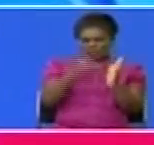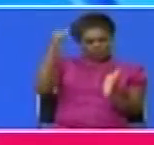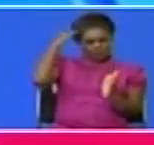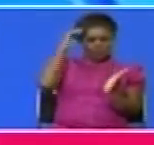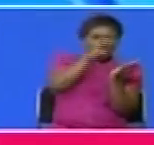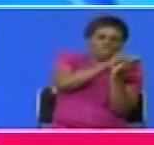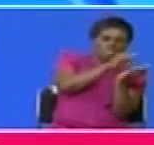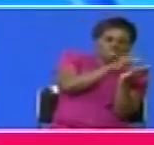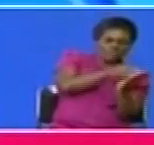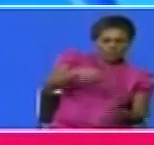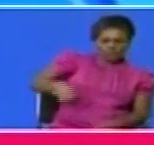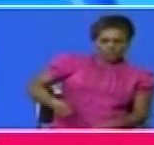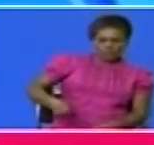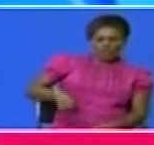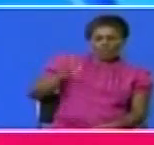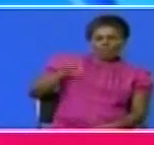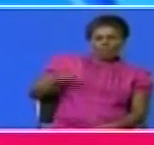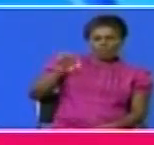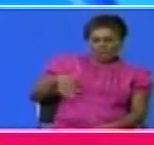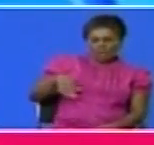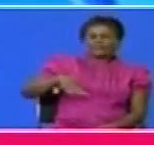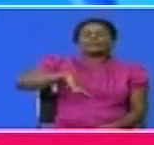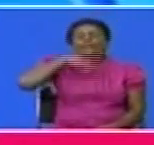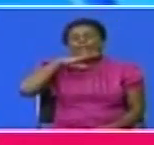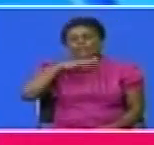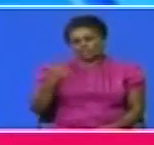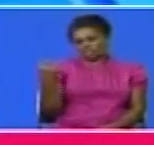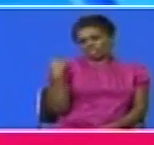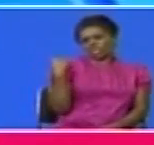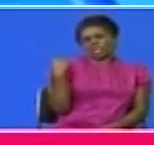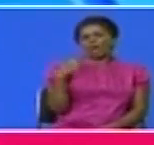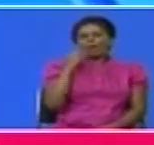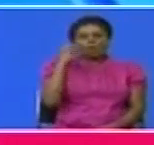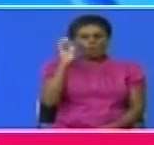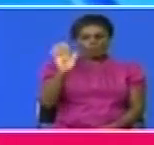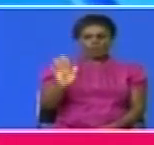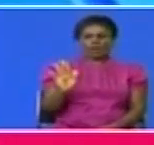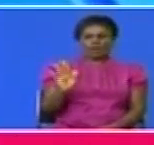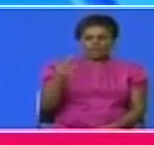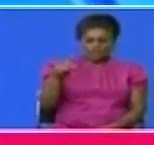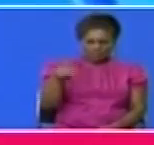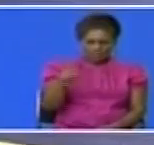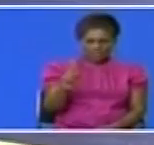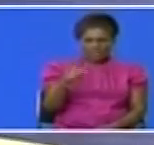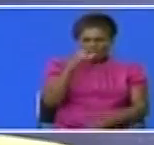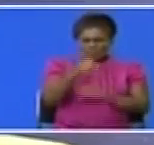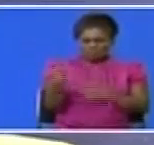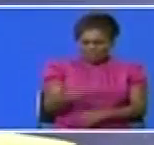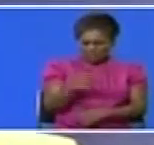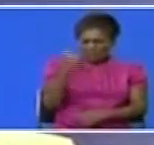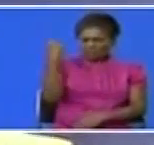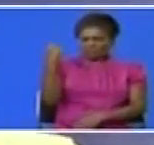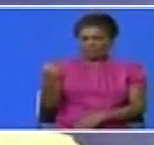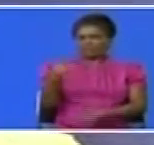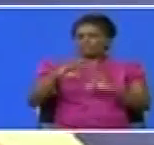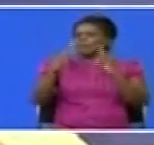preserved in her stomach. The woman, Rose Zambula, passed on yesterday at her home. Now, she had been in that condition for a period of 5 months because